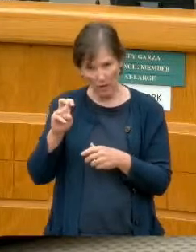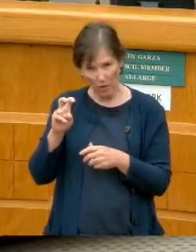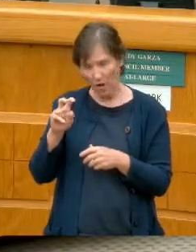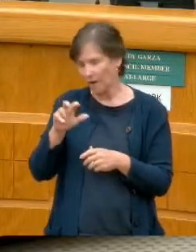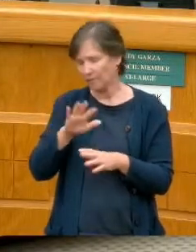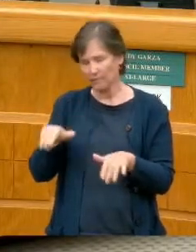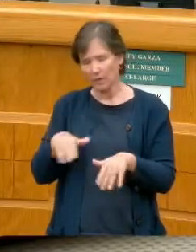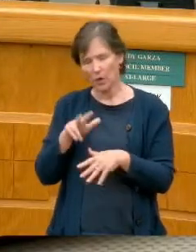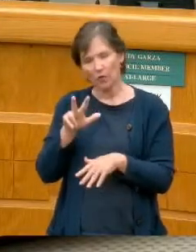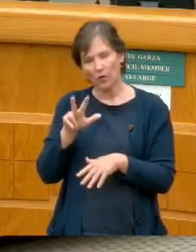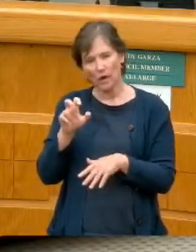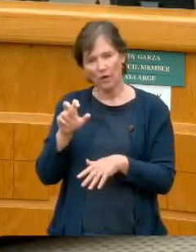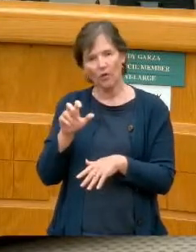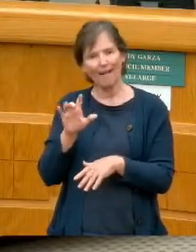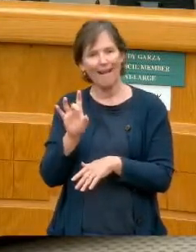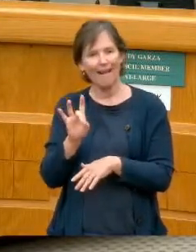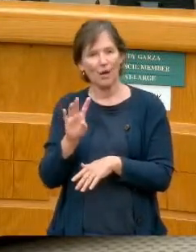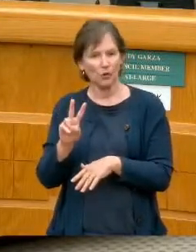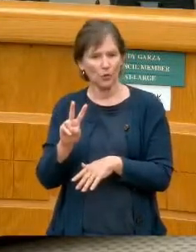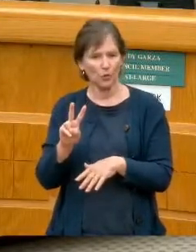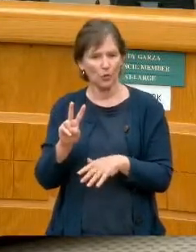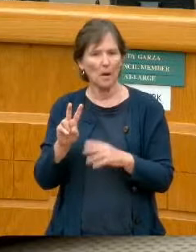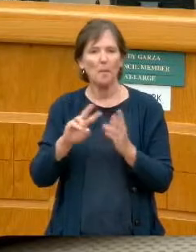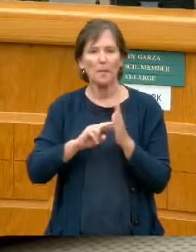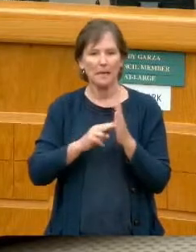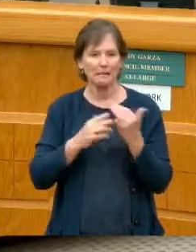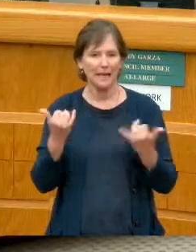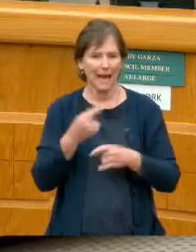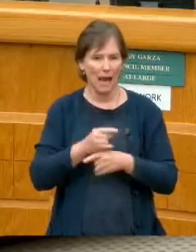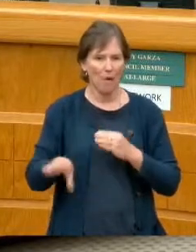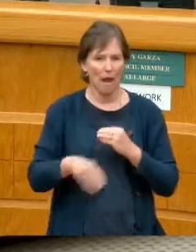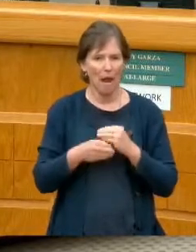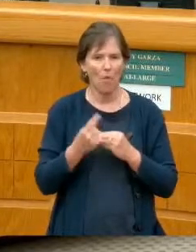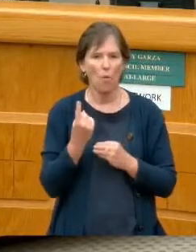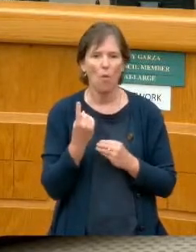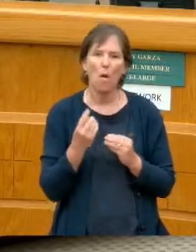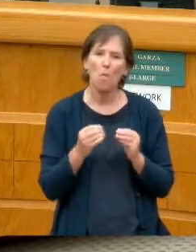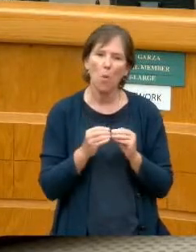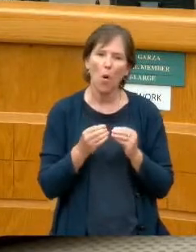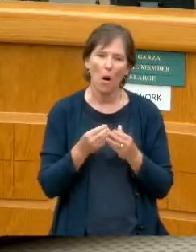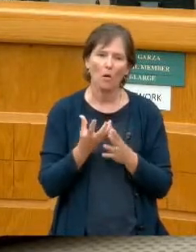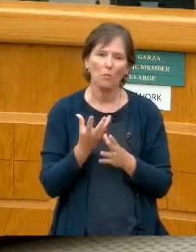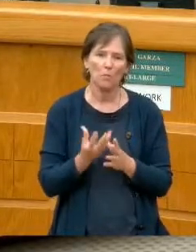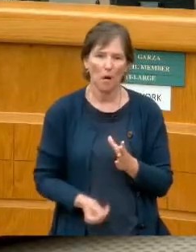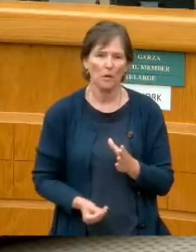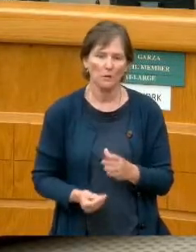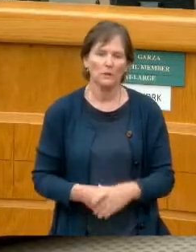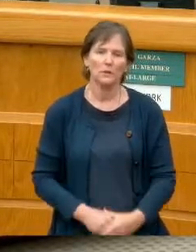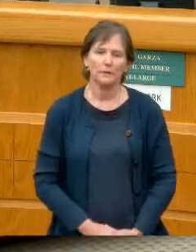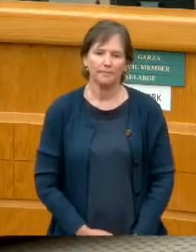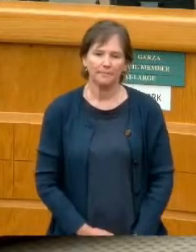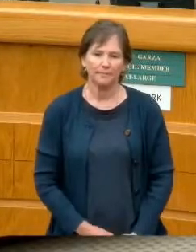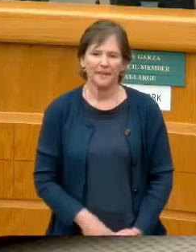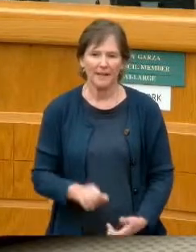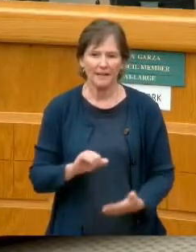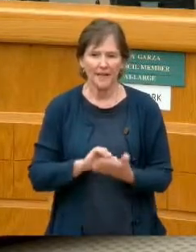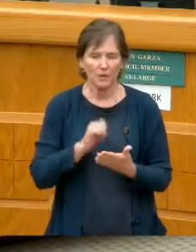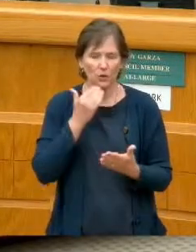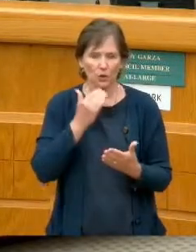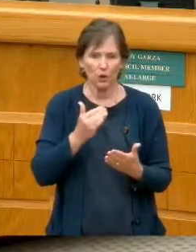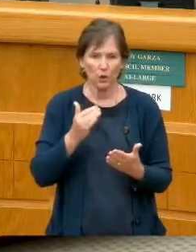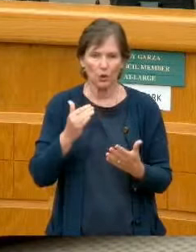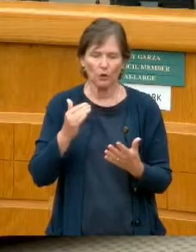to report today, which is great in terms of a lower number than what we had been reporting a couple of weeks